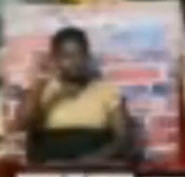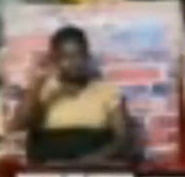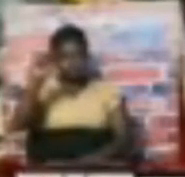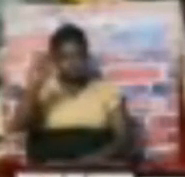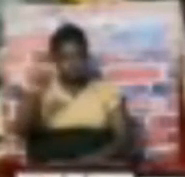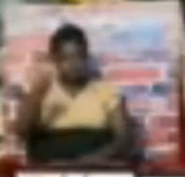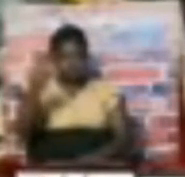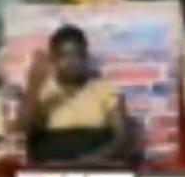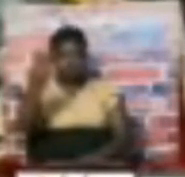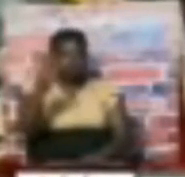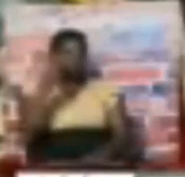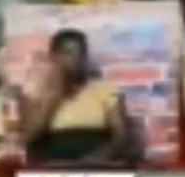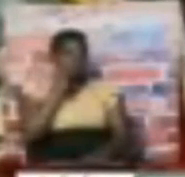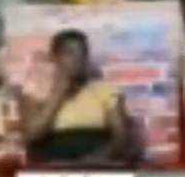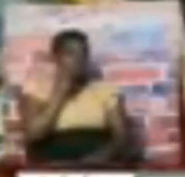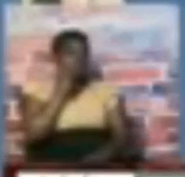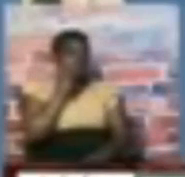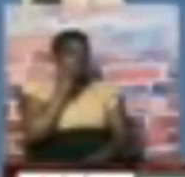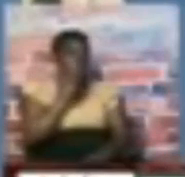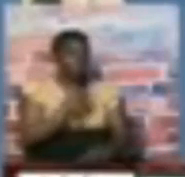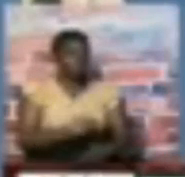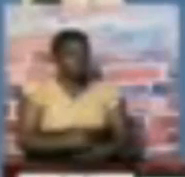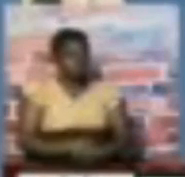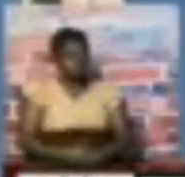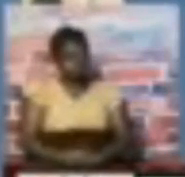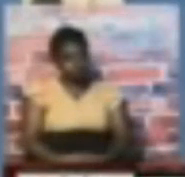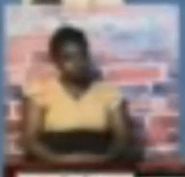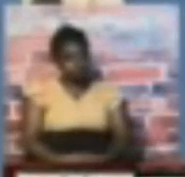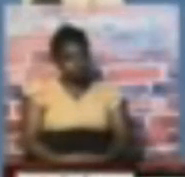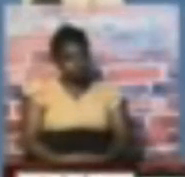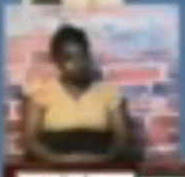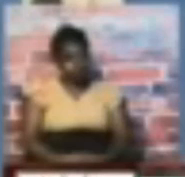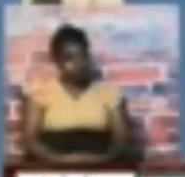Mopalia Foundation, 1.5 million shillings.